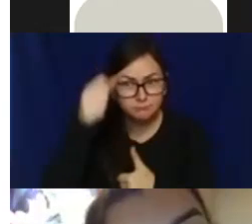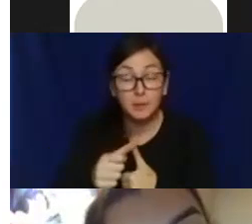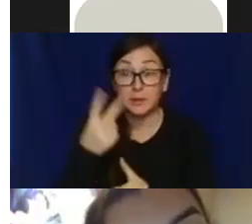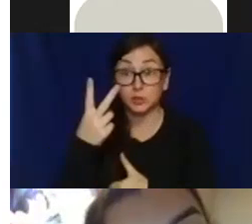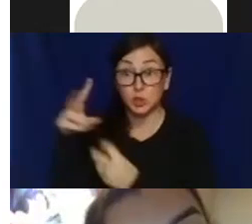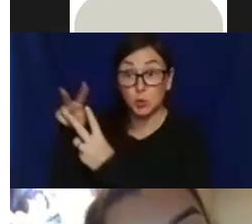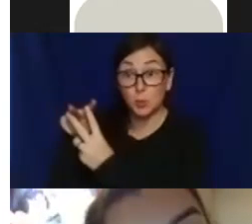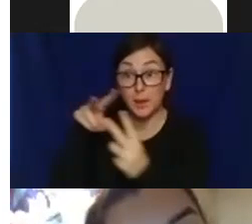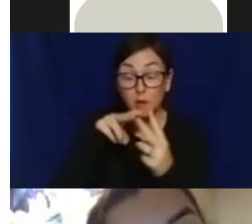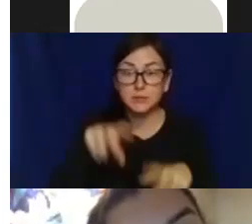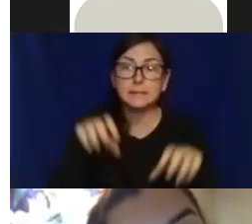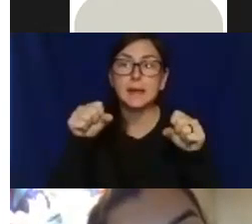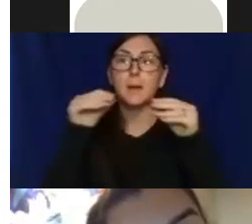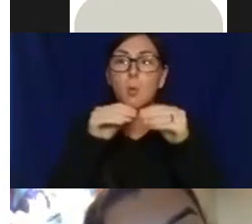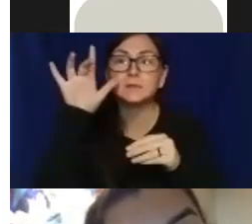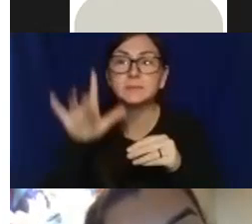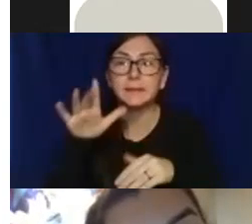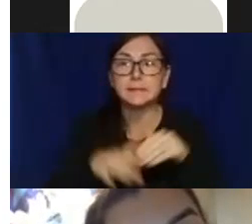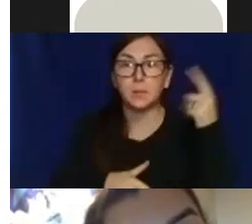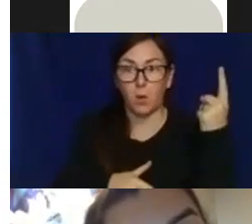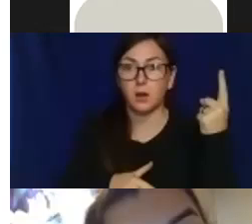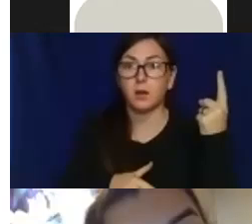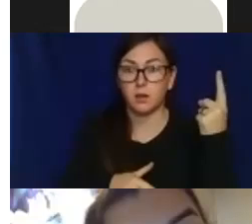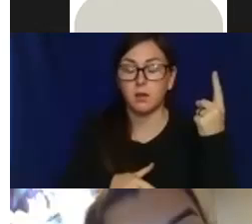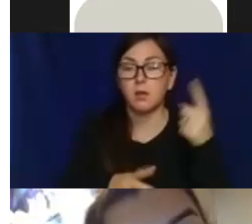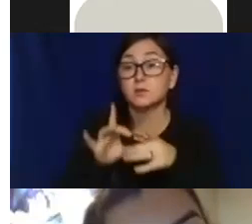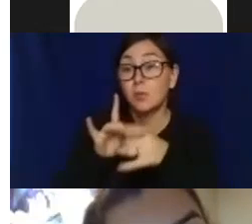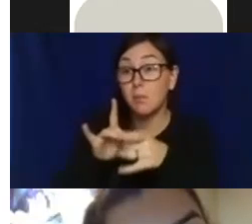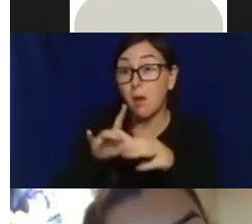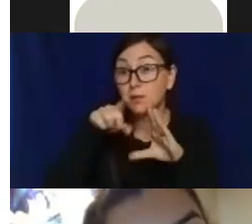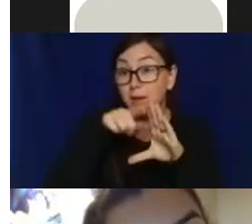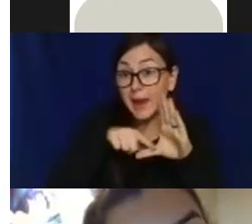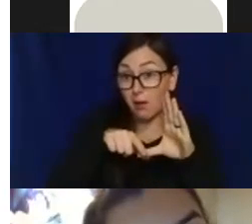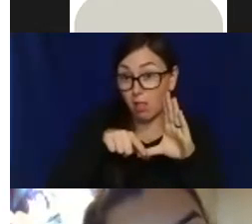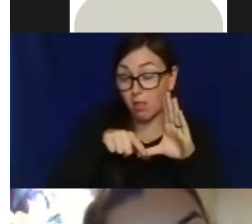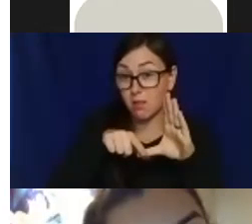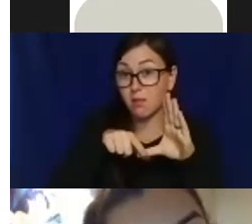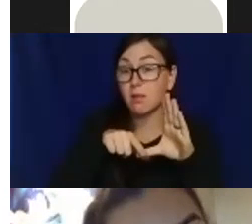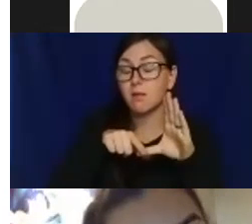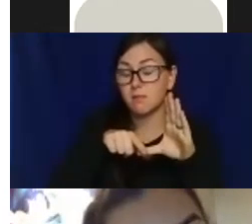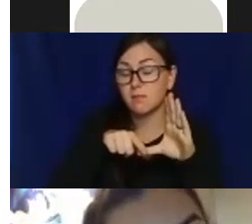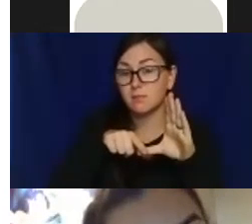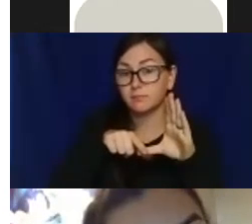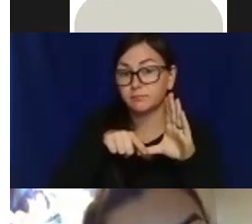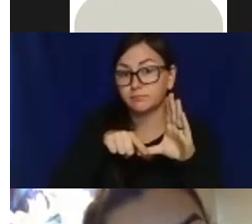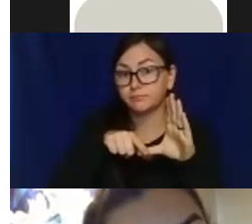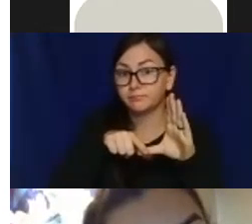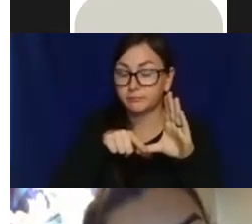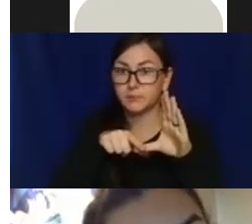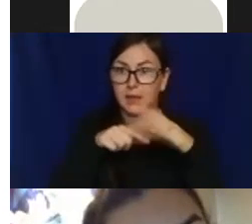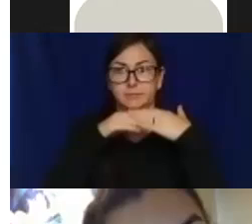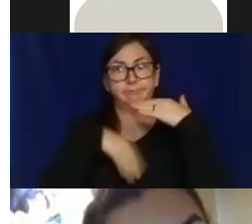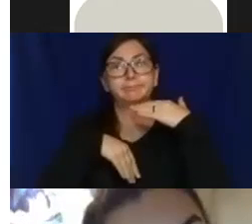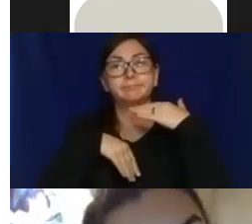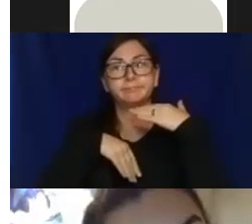therefore our bond angle in this case is really, we should add like much less than